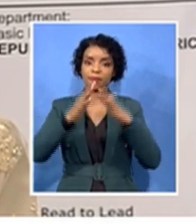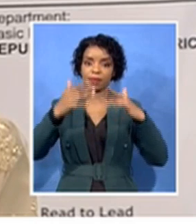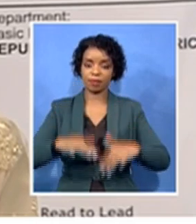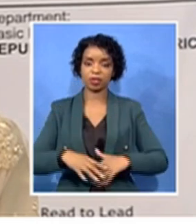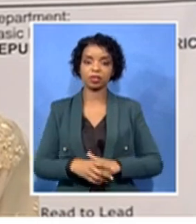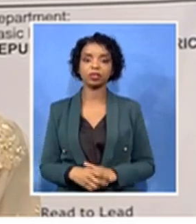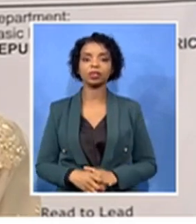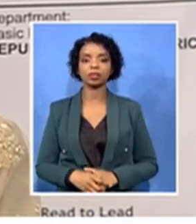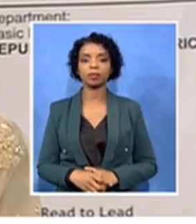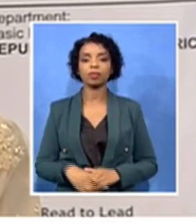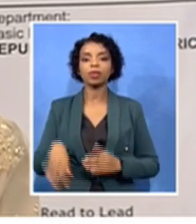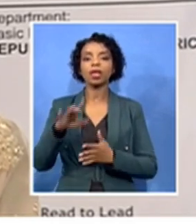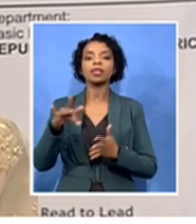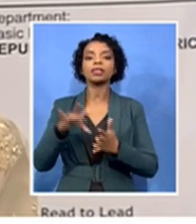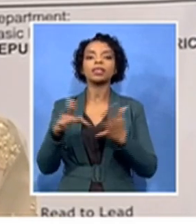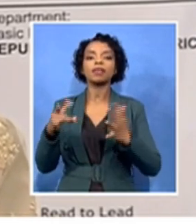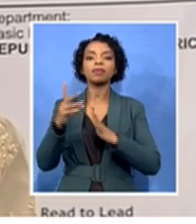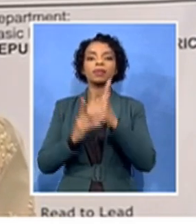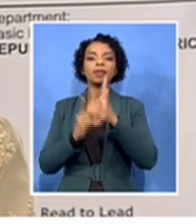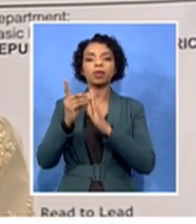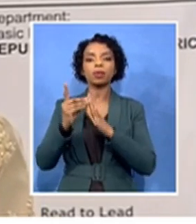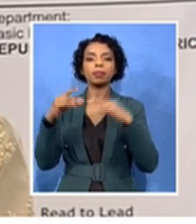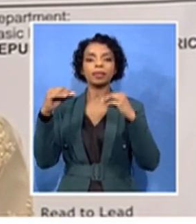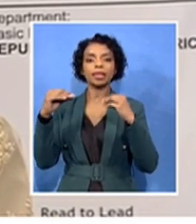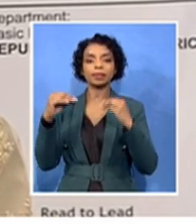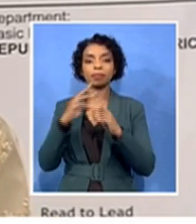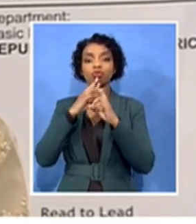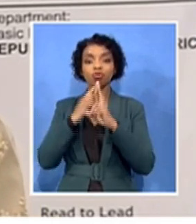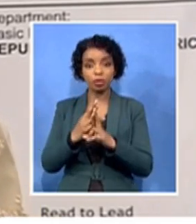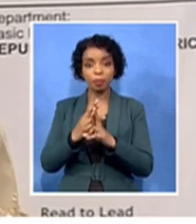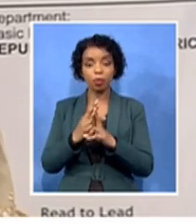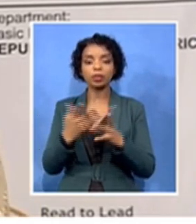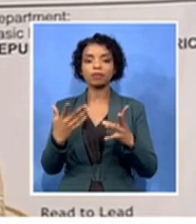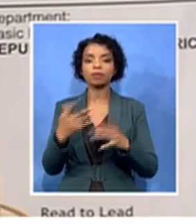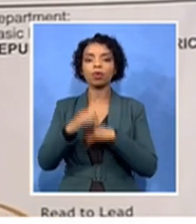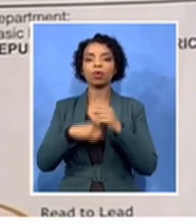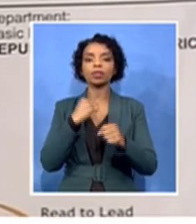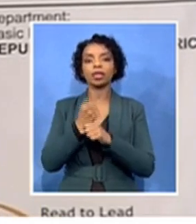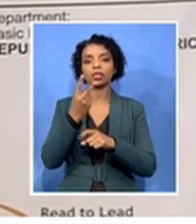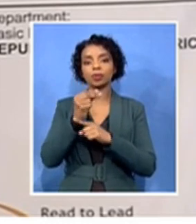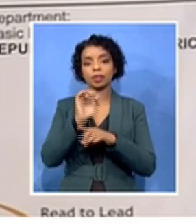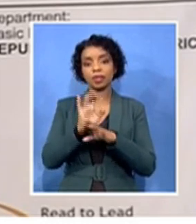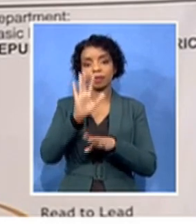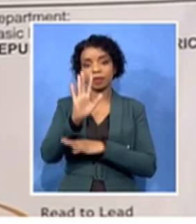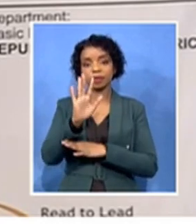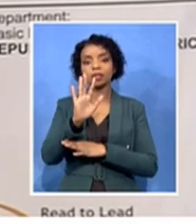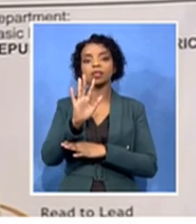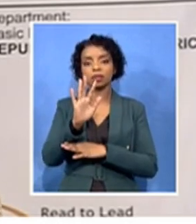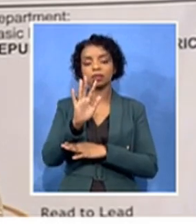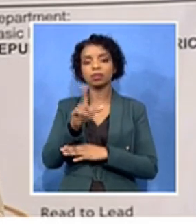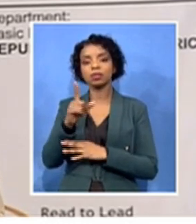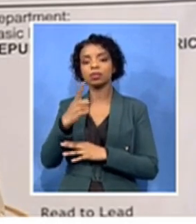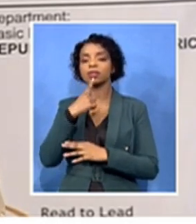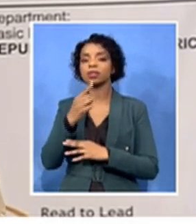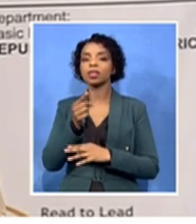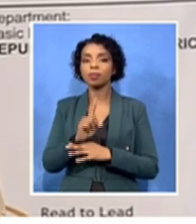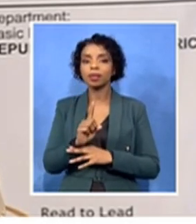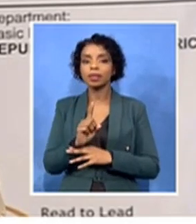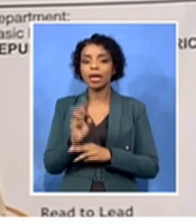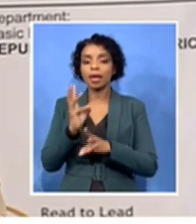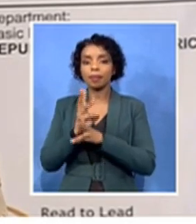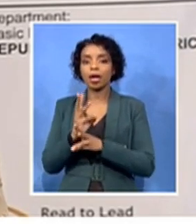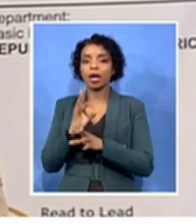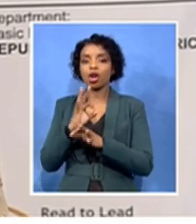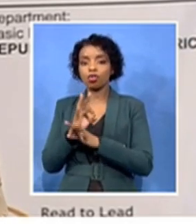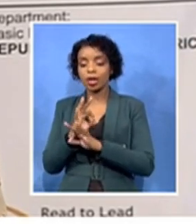2015, it produced some noteworthy, surprising findings of the current teaching force. That, for instance,